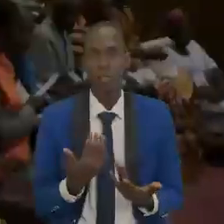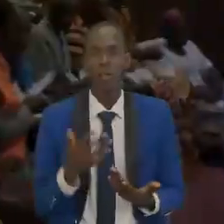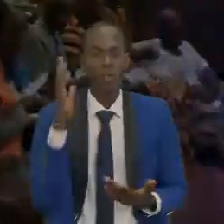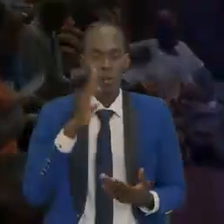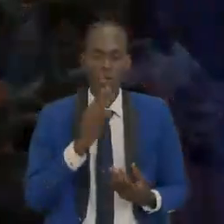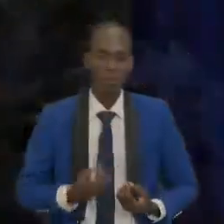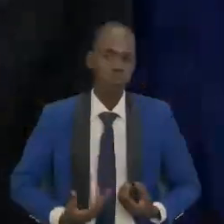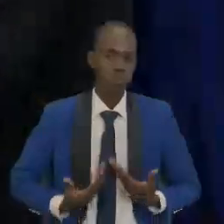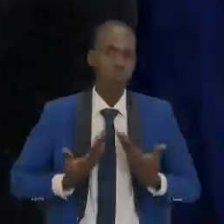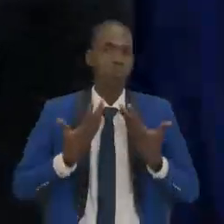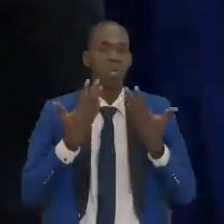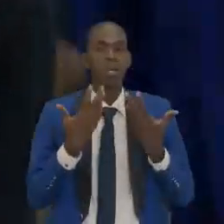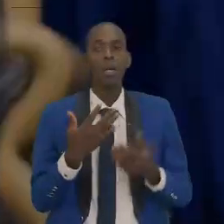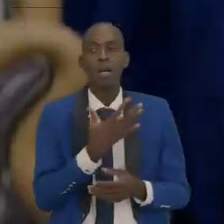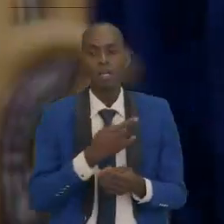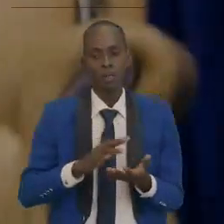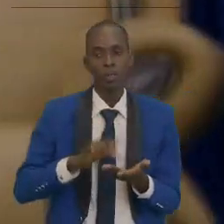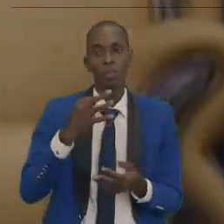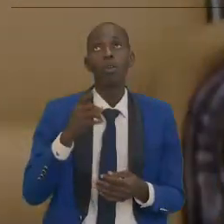will come back again